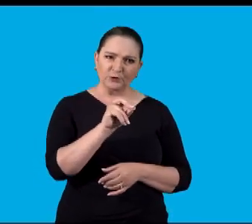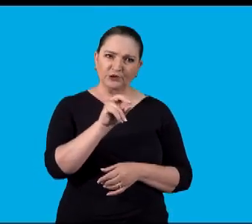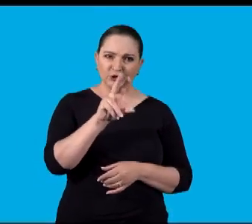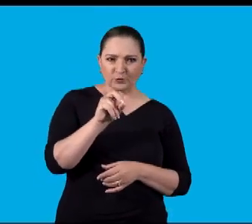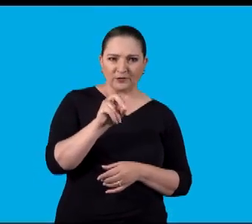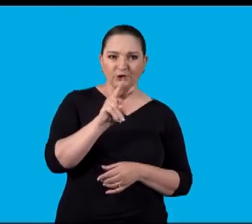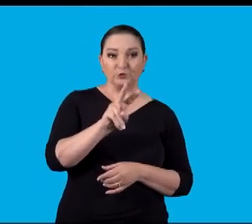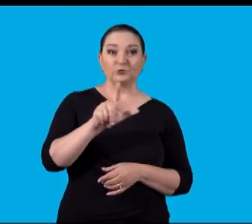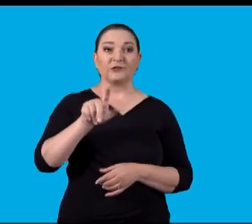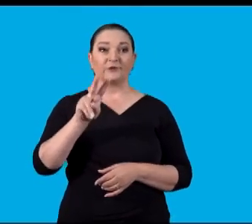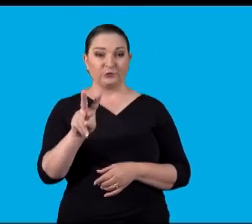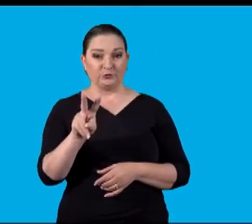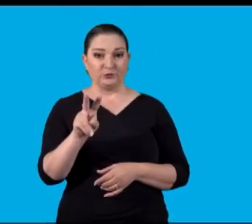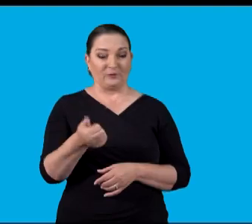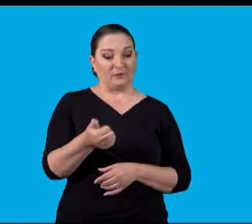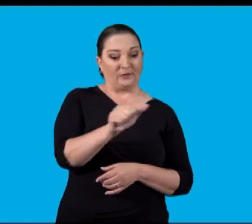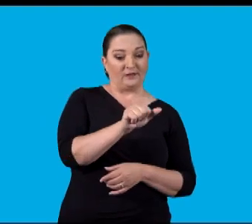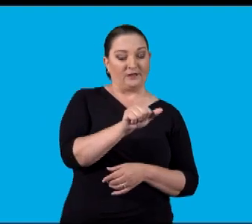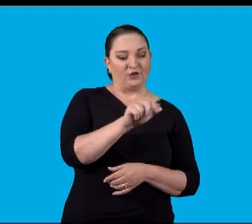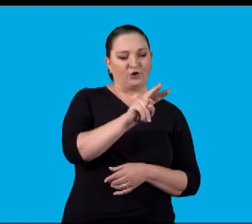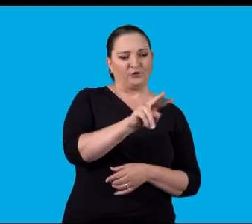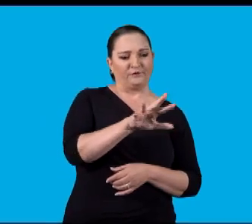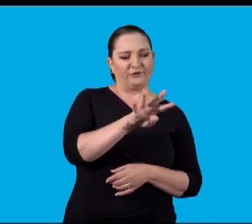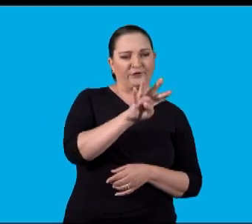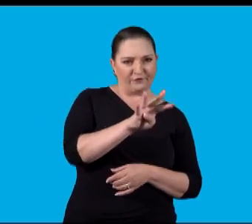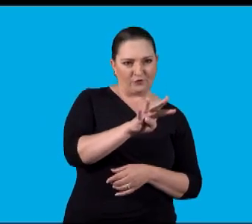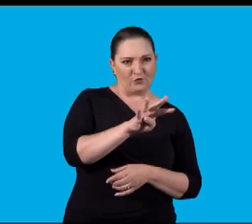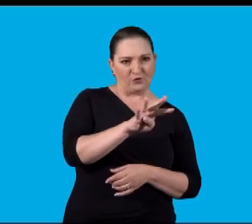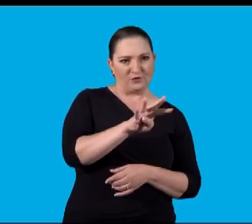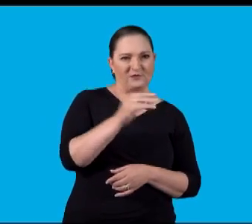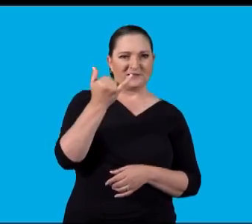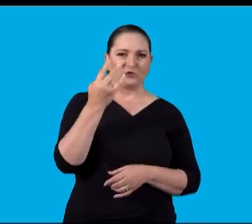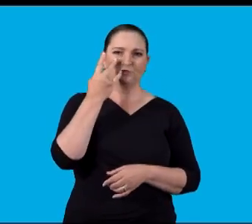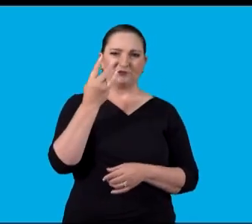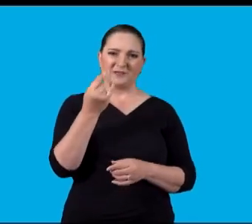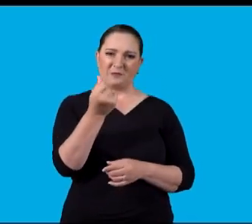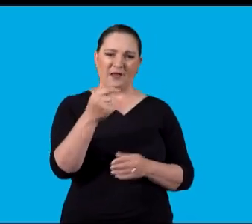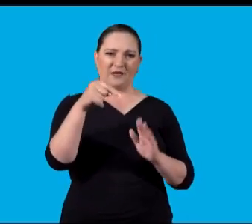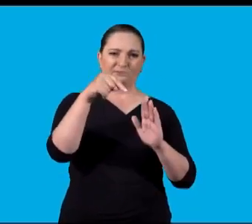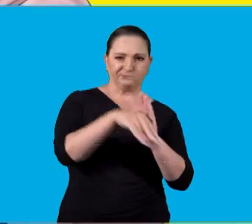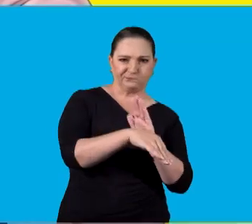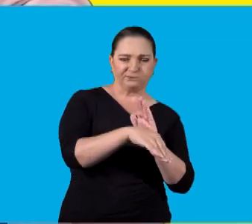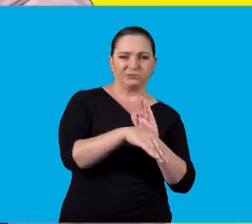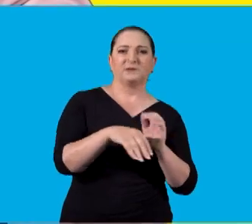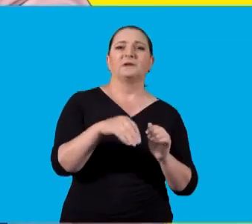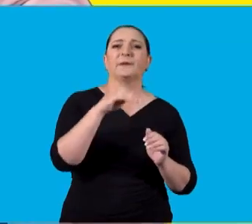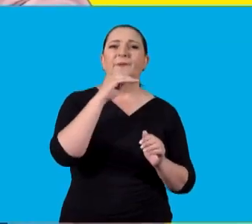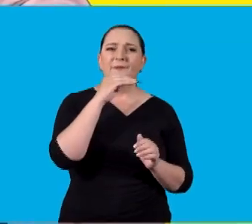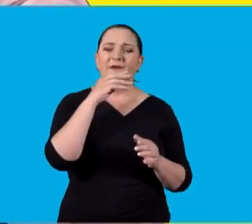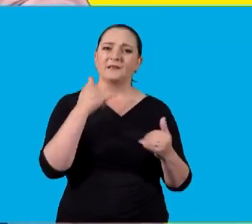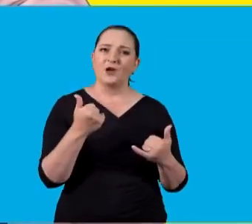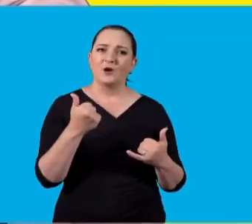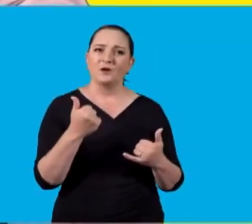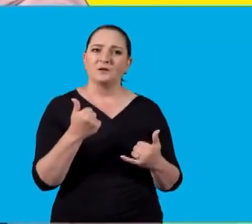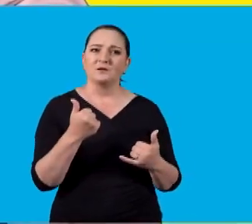it was 272. In 2021, it is 254. You can see that is a decrease. A decrease in